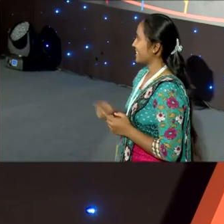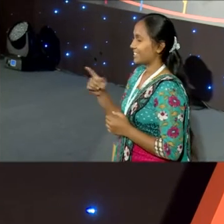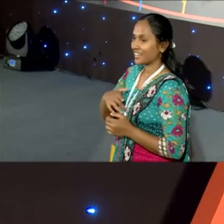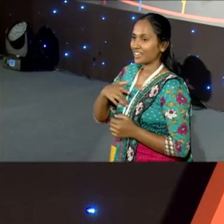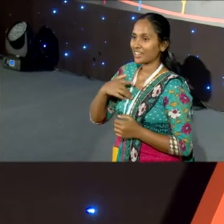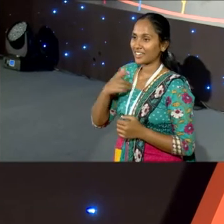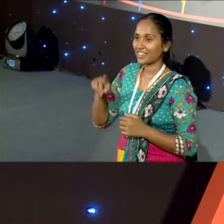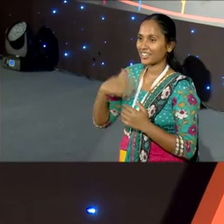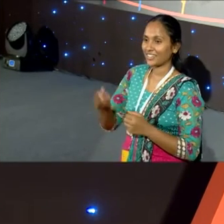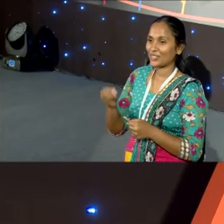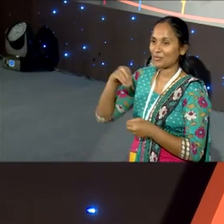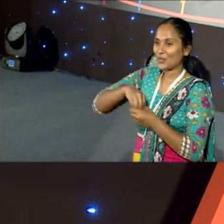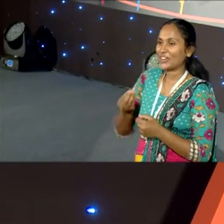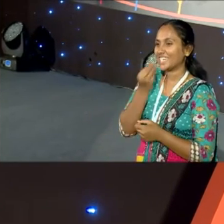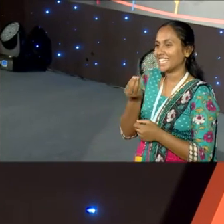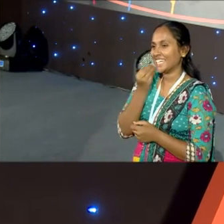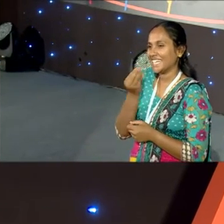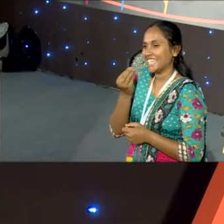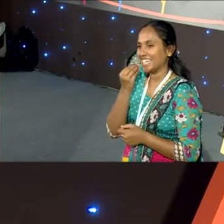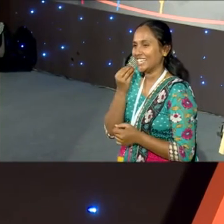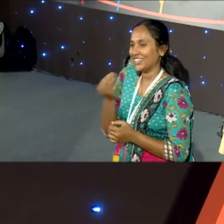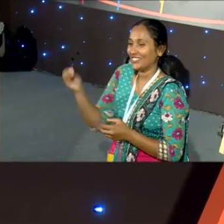they've overeaten.